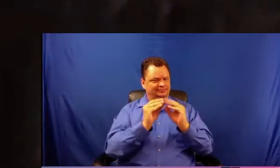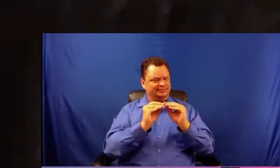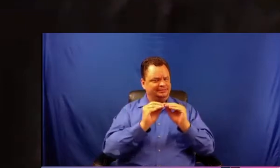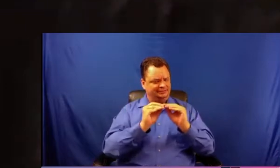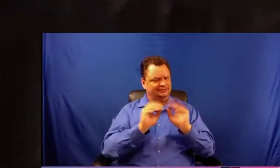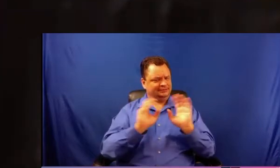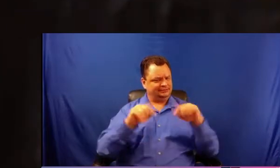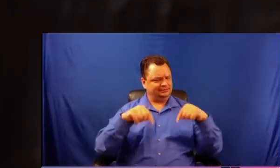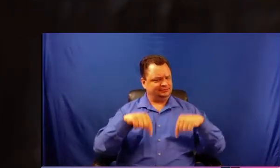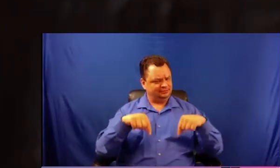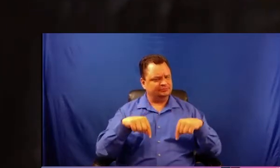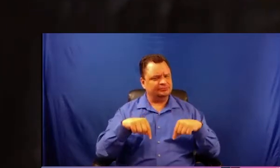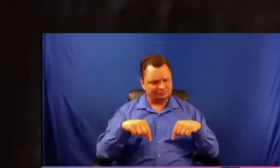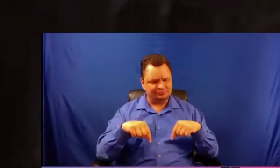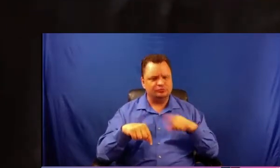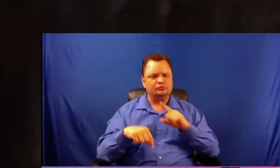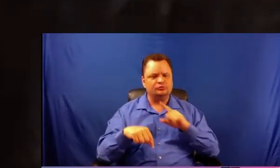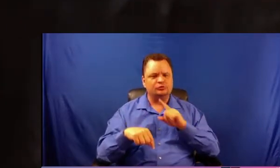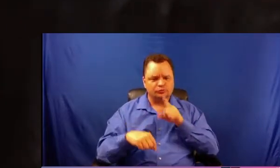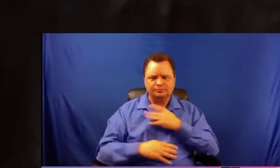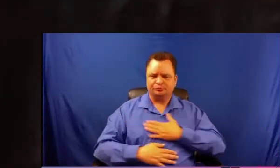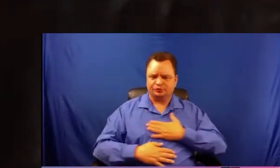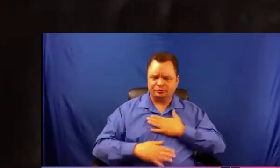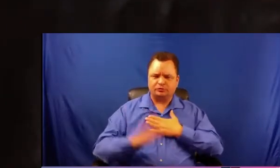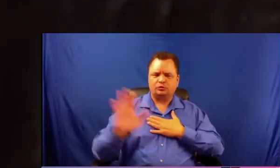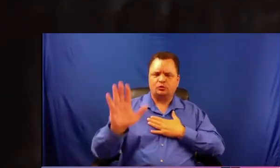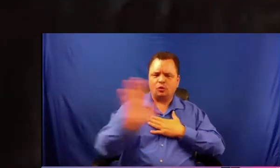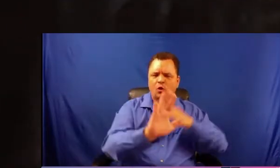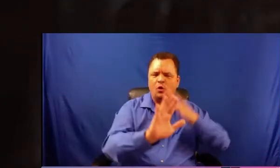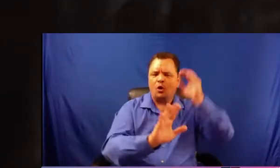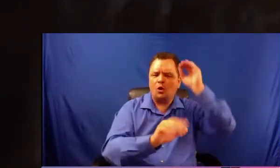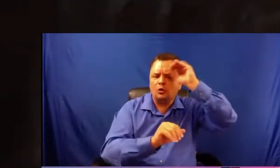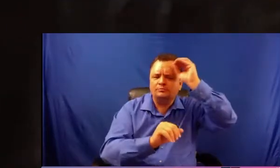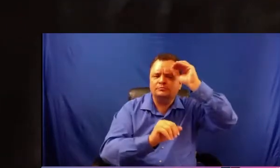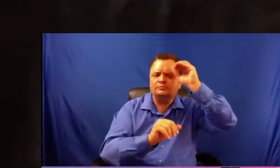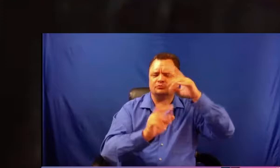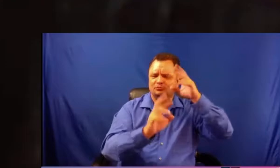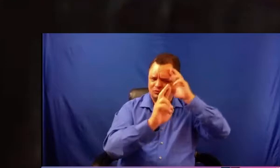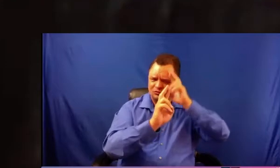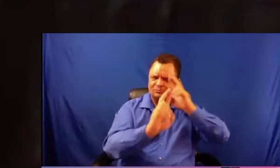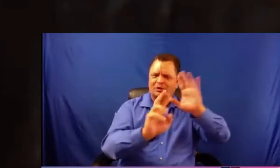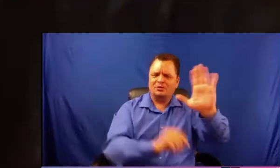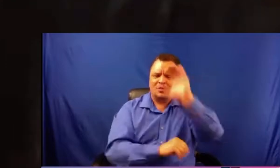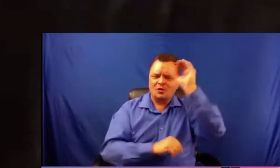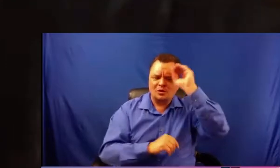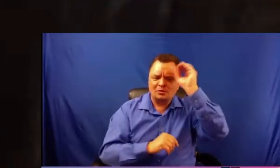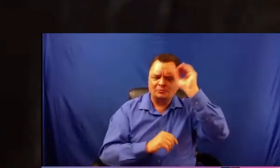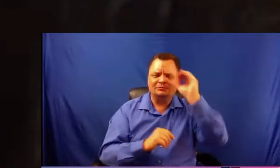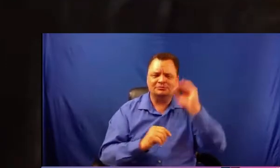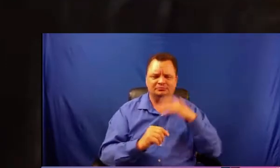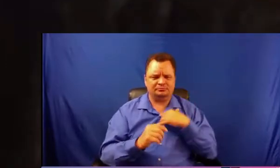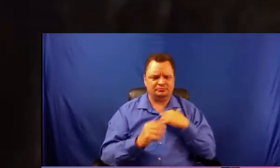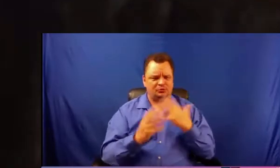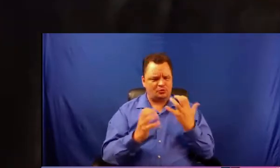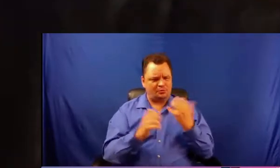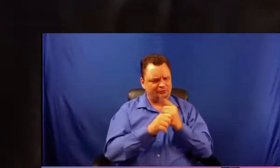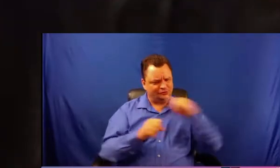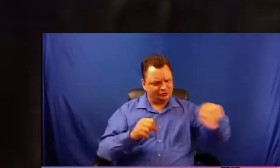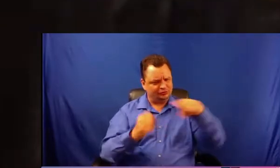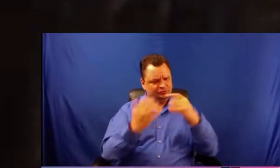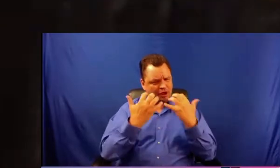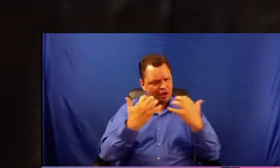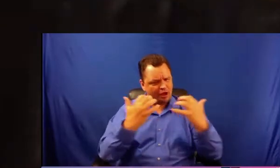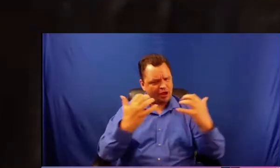appreciates and respects your opinions, we expect members of the public to be respectful in discussing their beliefs, respectful to each